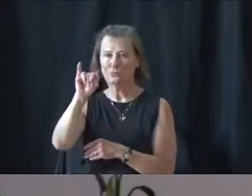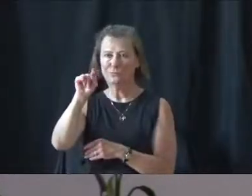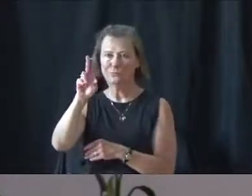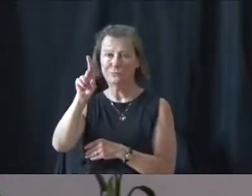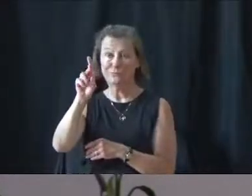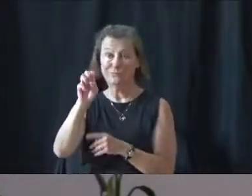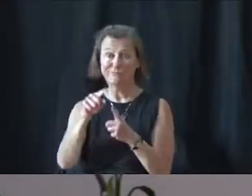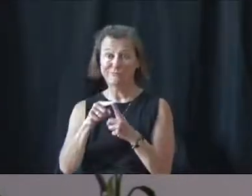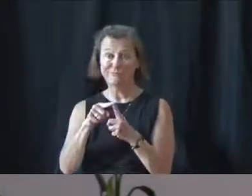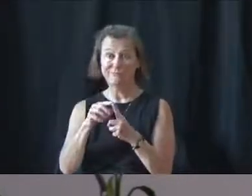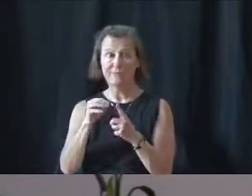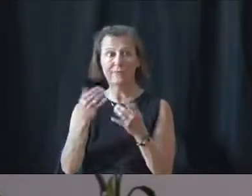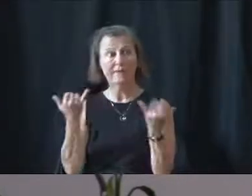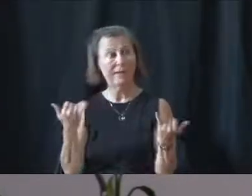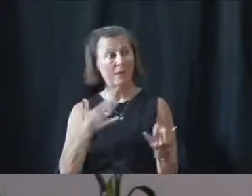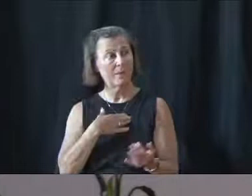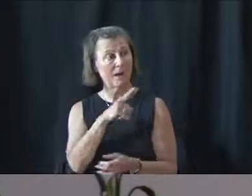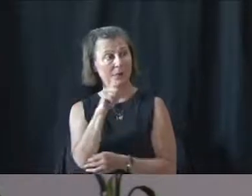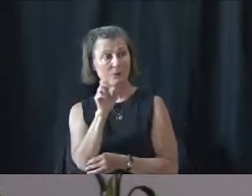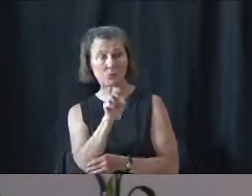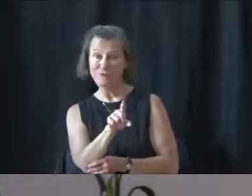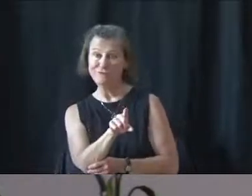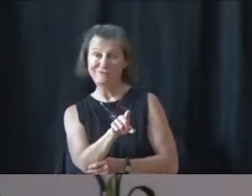And here's my question.